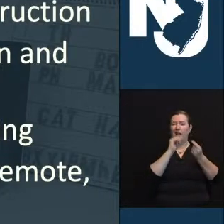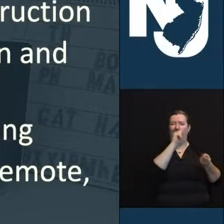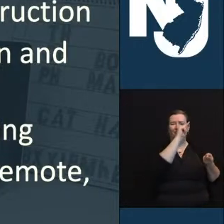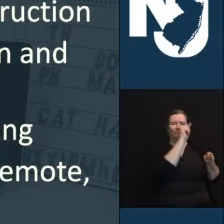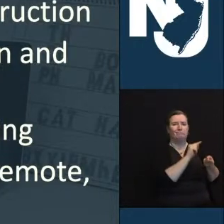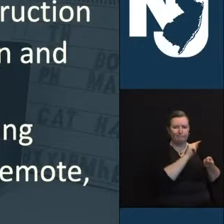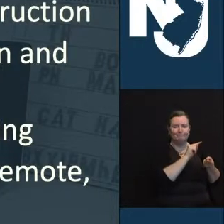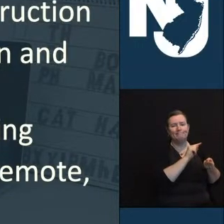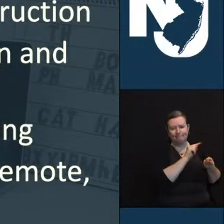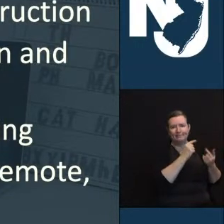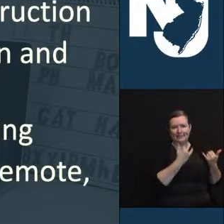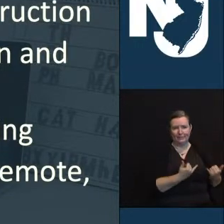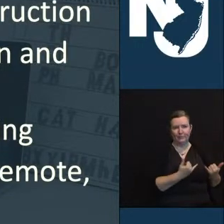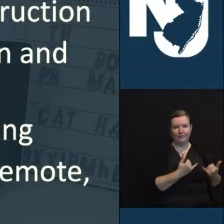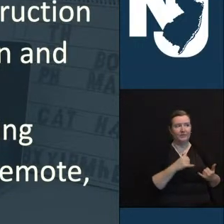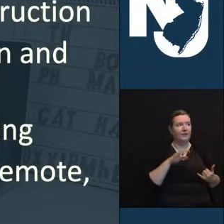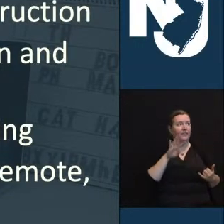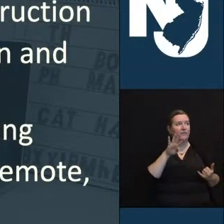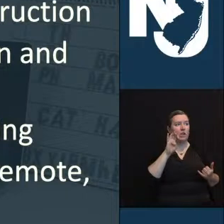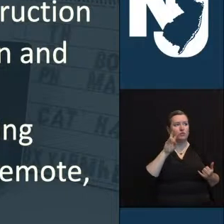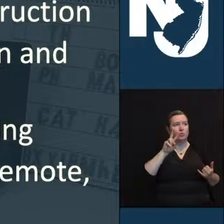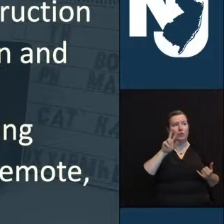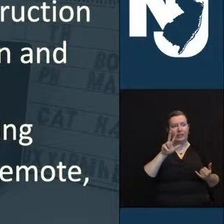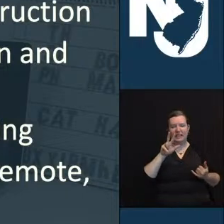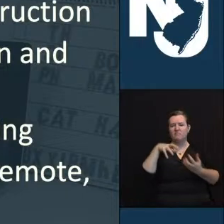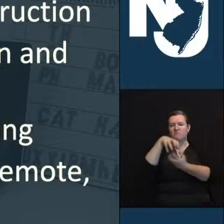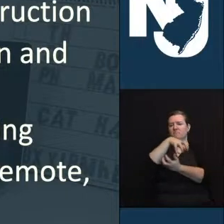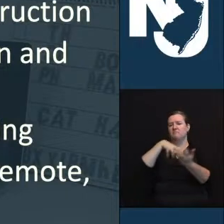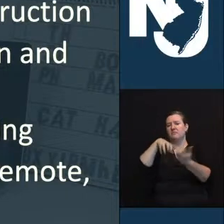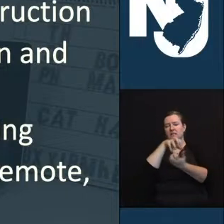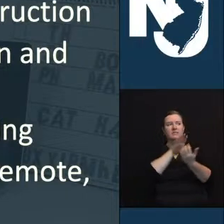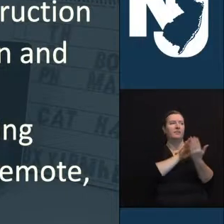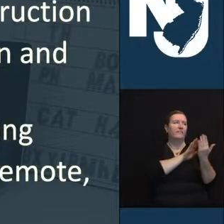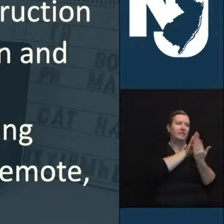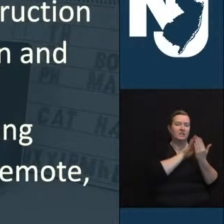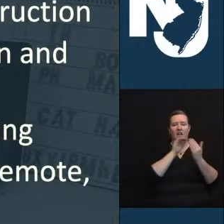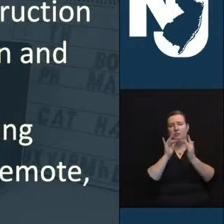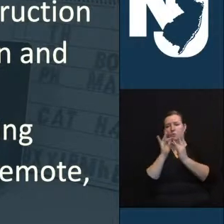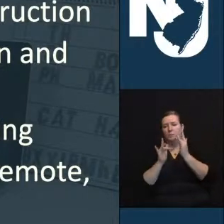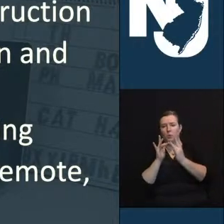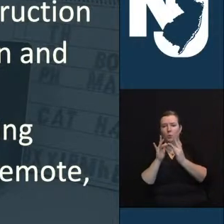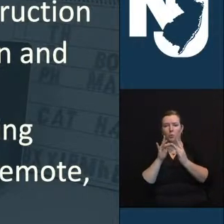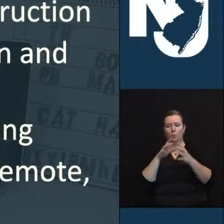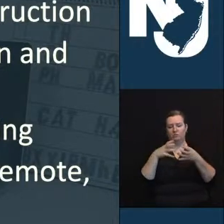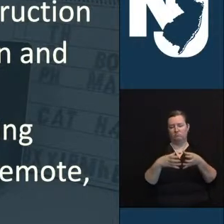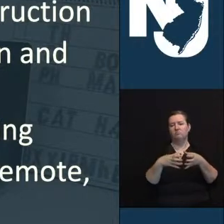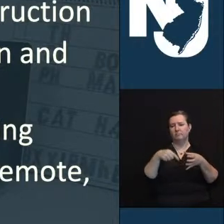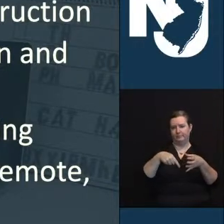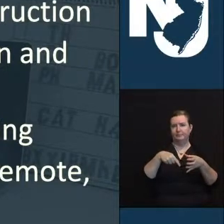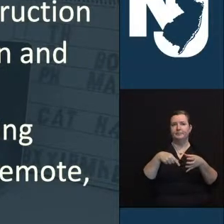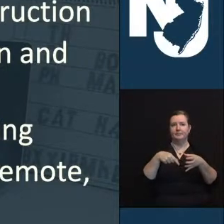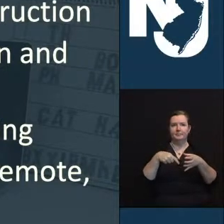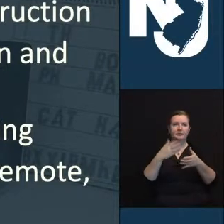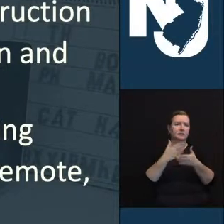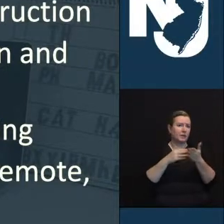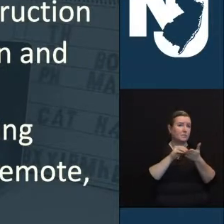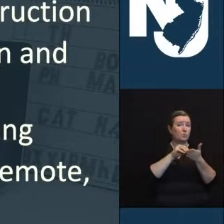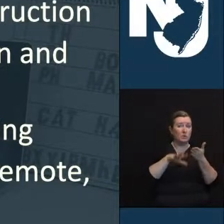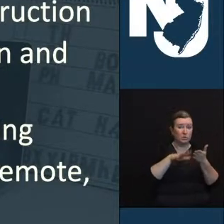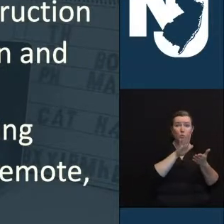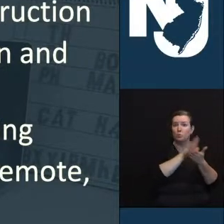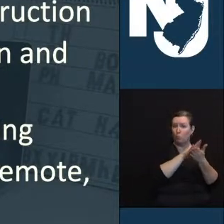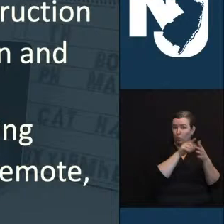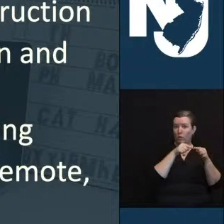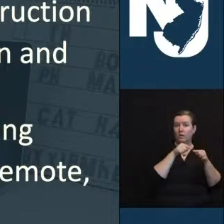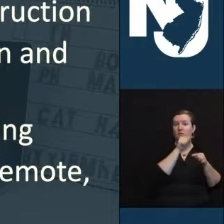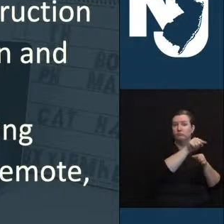423 are currently offering a hybrid of in-person and remote instruction that has some students in the building, in the school building,